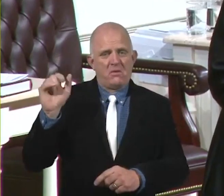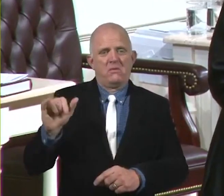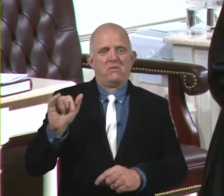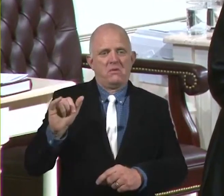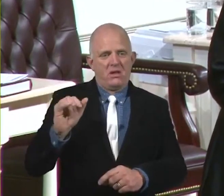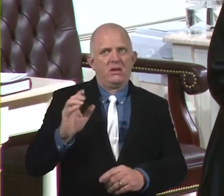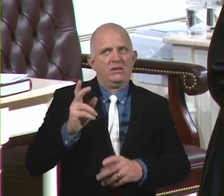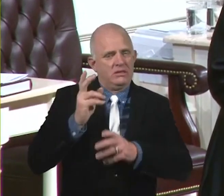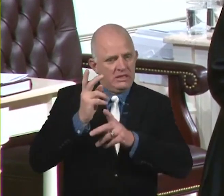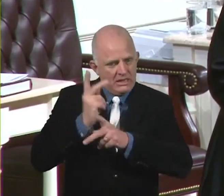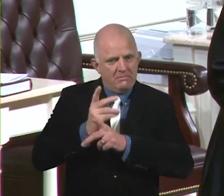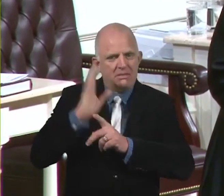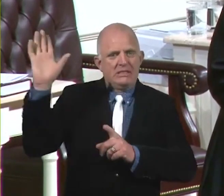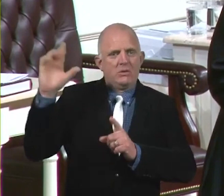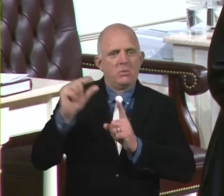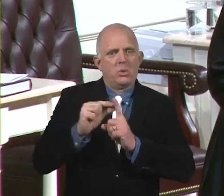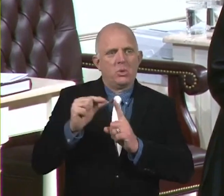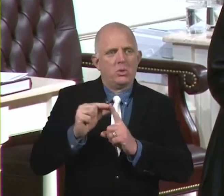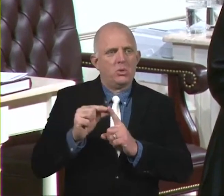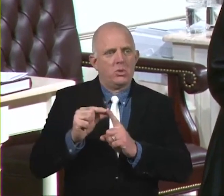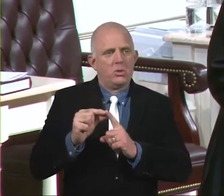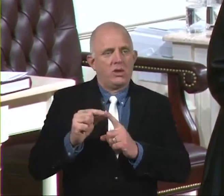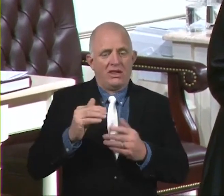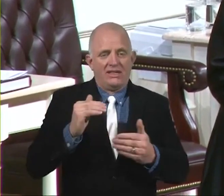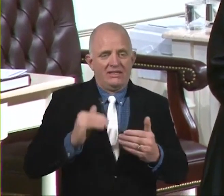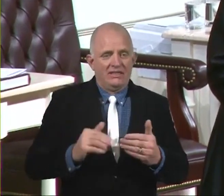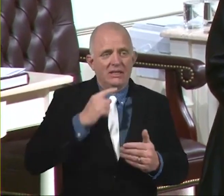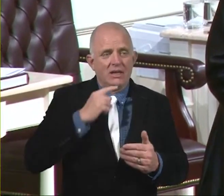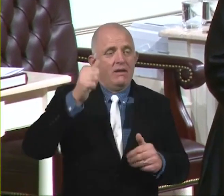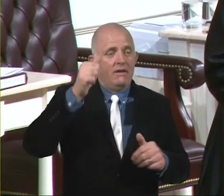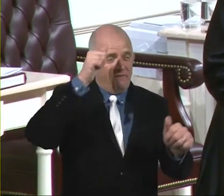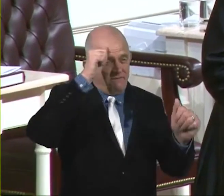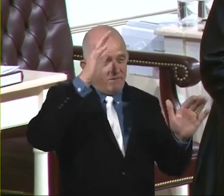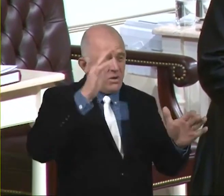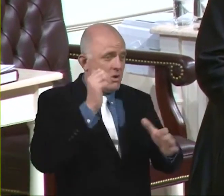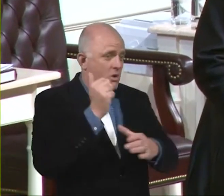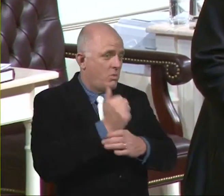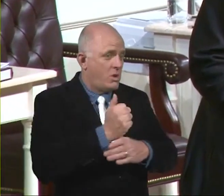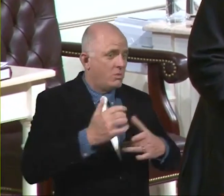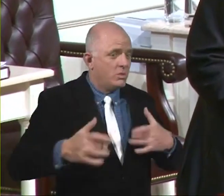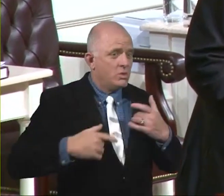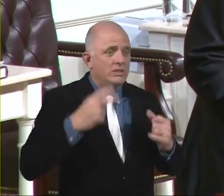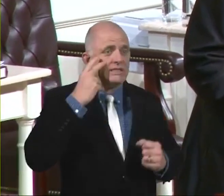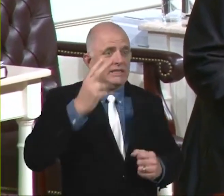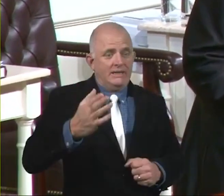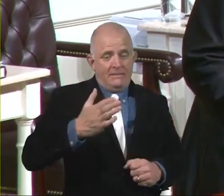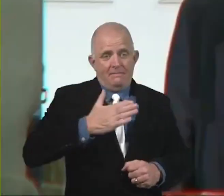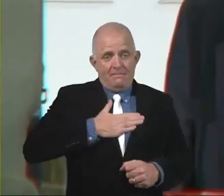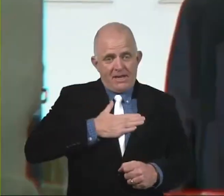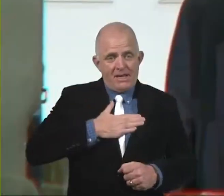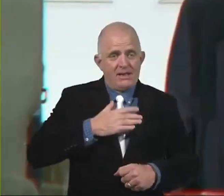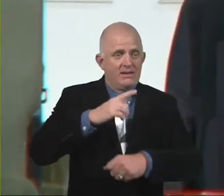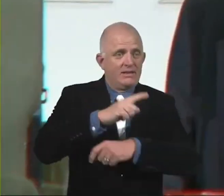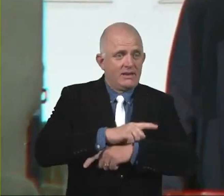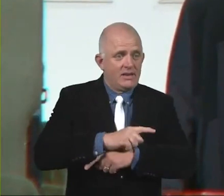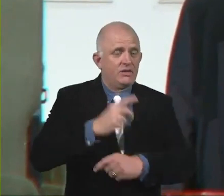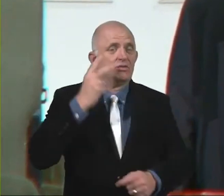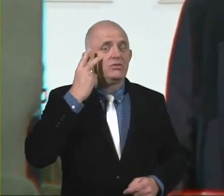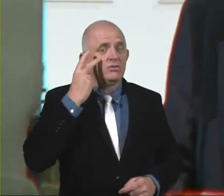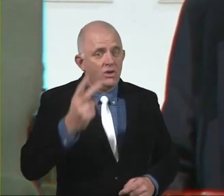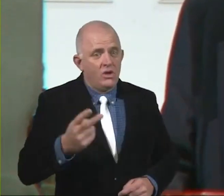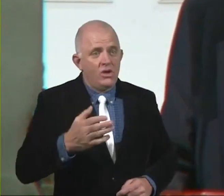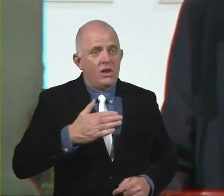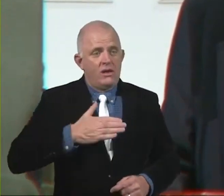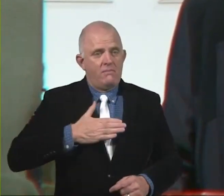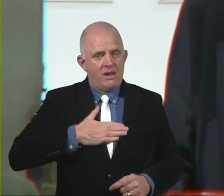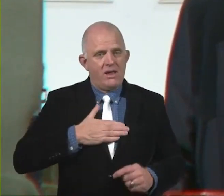sayings. And then he said this, your father Abraham rejoiced to see my day, and he saw it and was glad. And Jesus